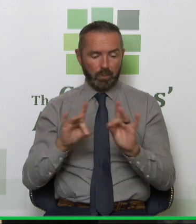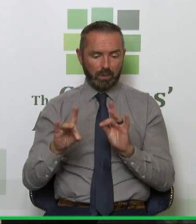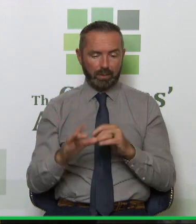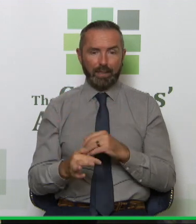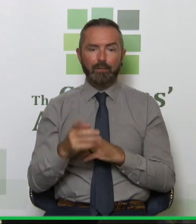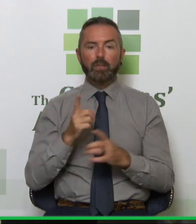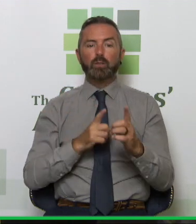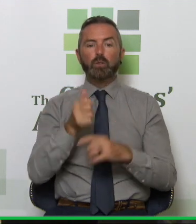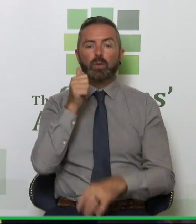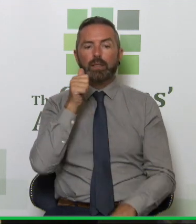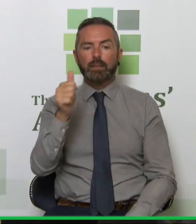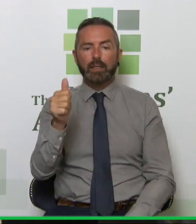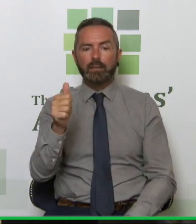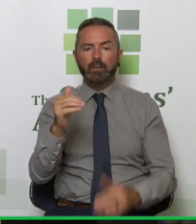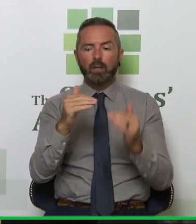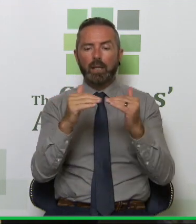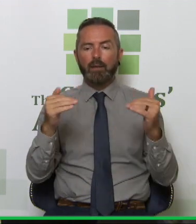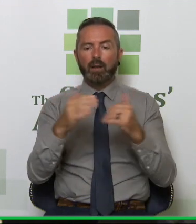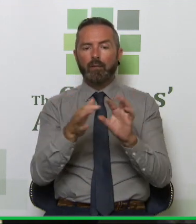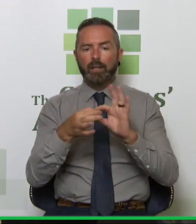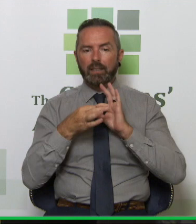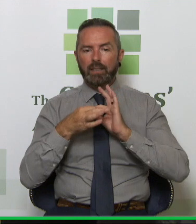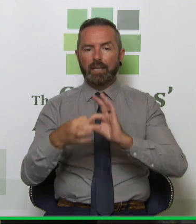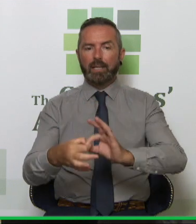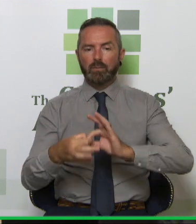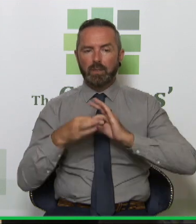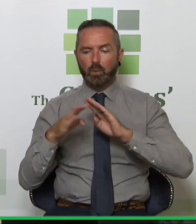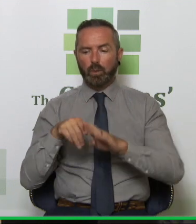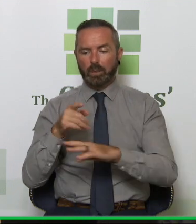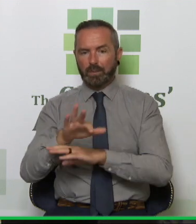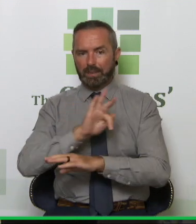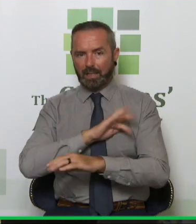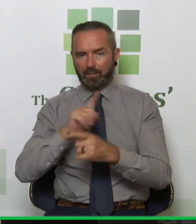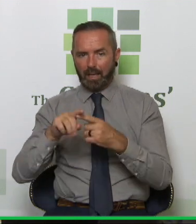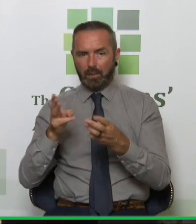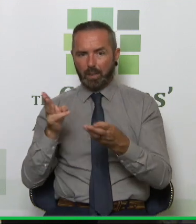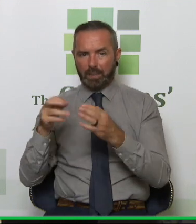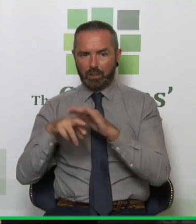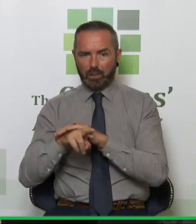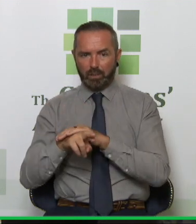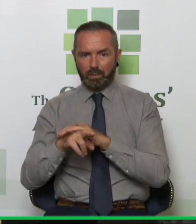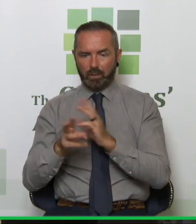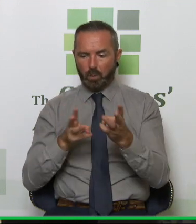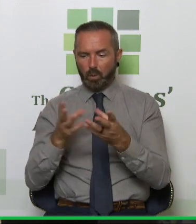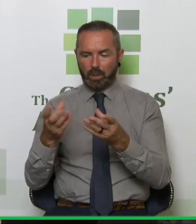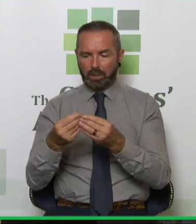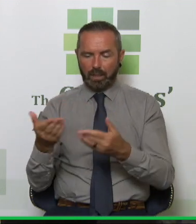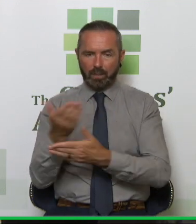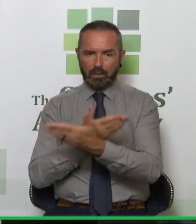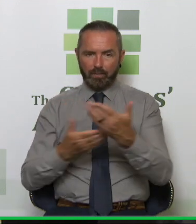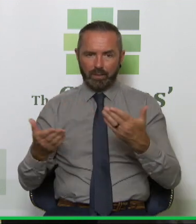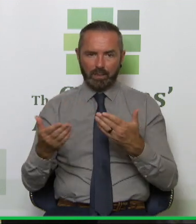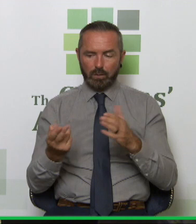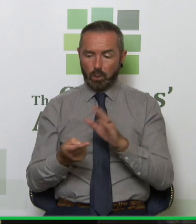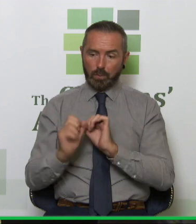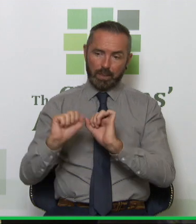do attend, their level of engagement is a matter between them and the SARE practitioner. It's a collaborative conversation. It's up